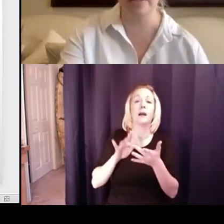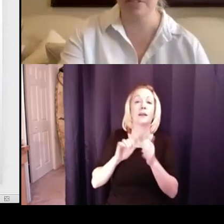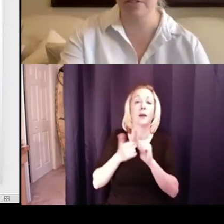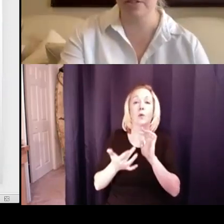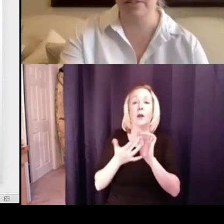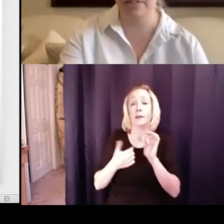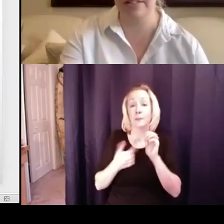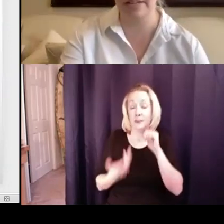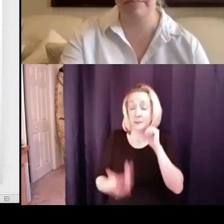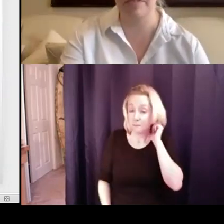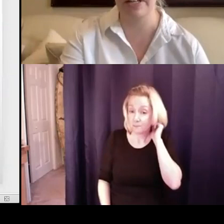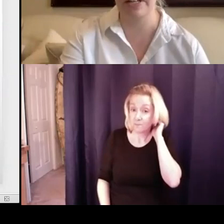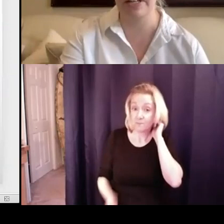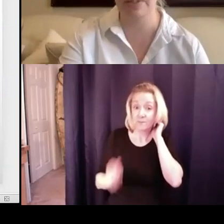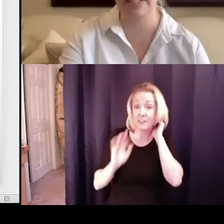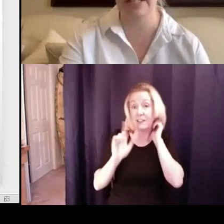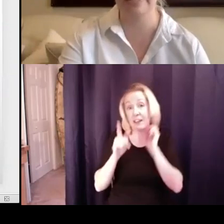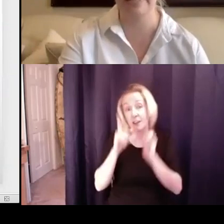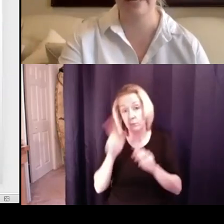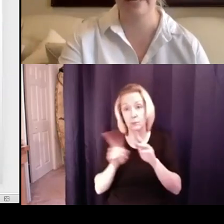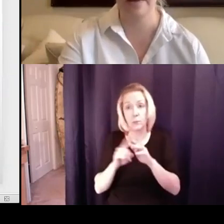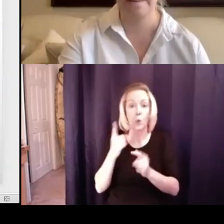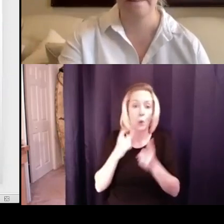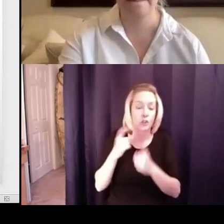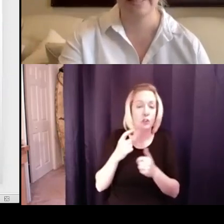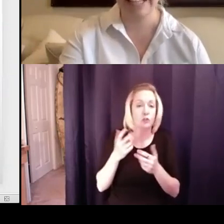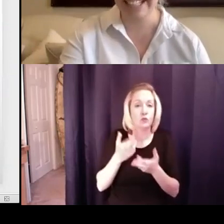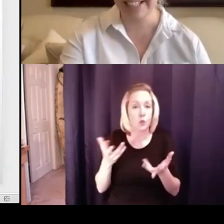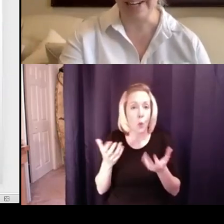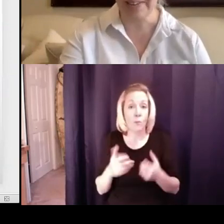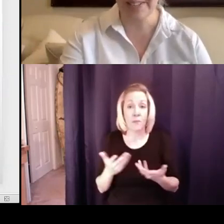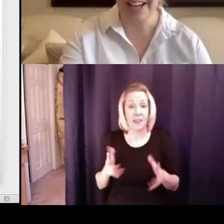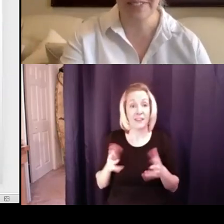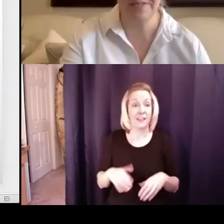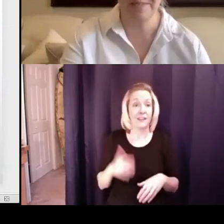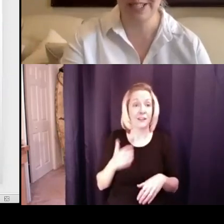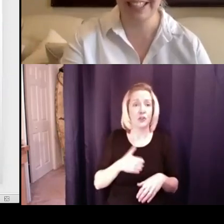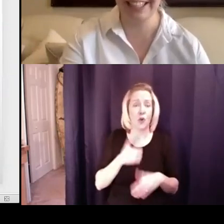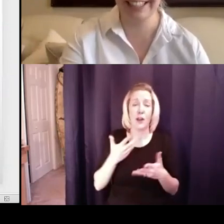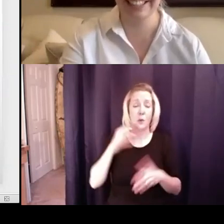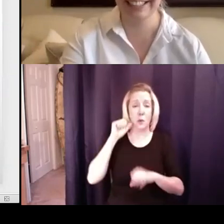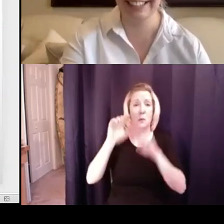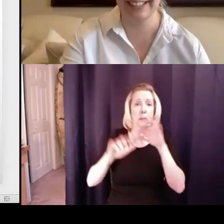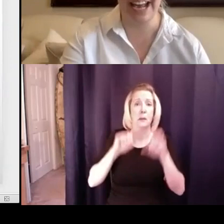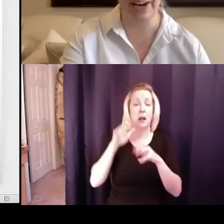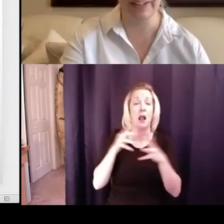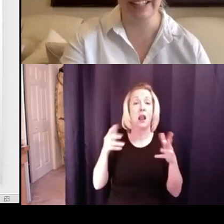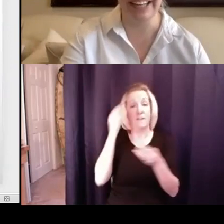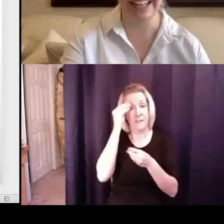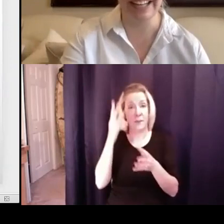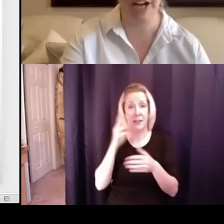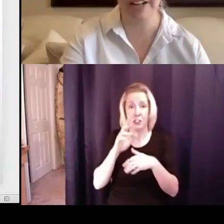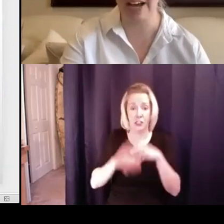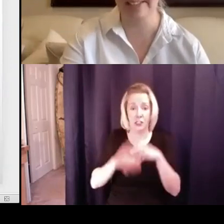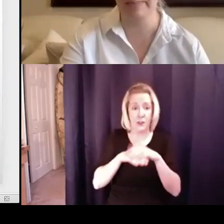has questions or wants to contact me for any resources. But that's it. Sorry, that was a lot of information in an hour, and